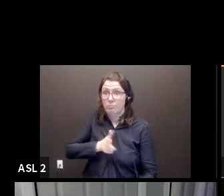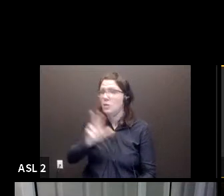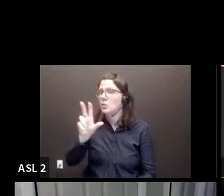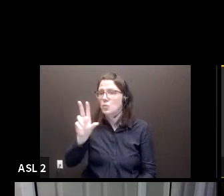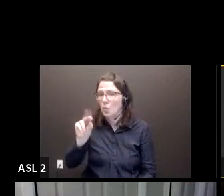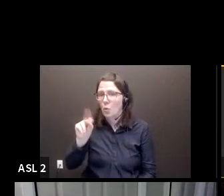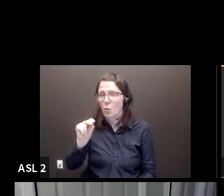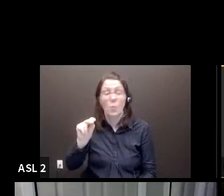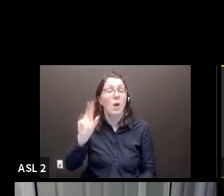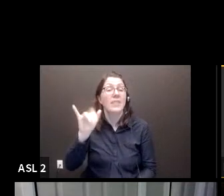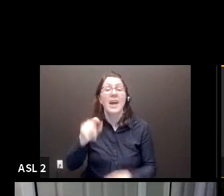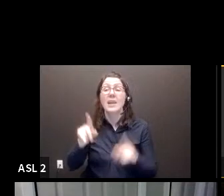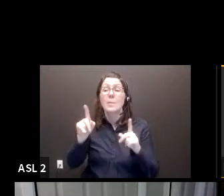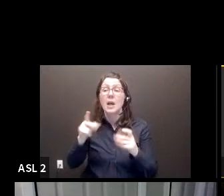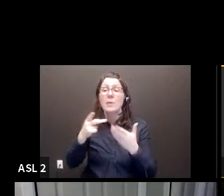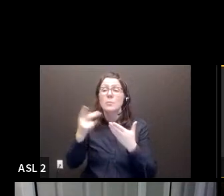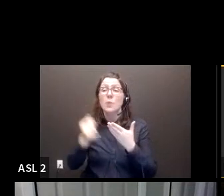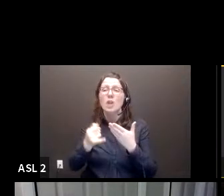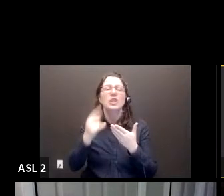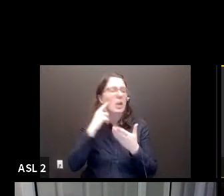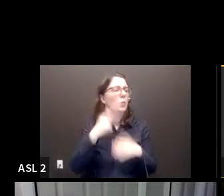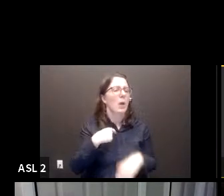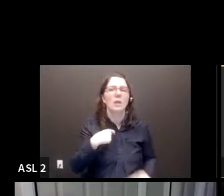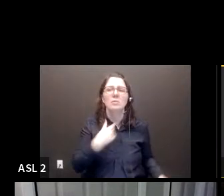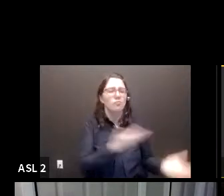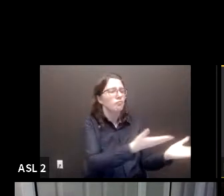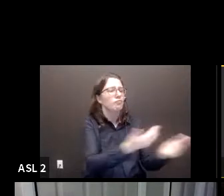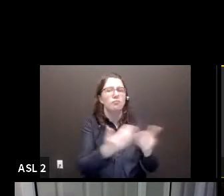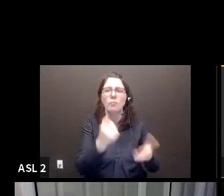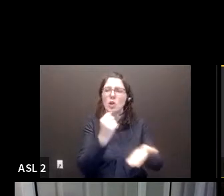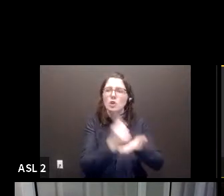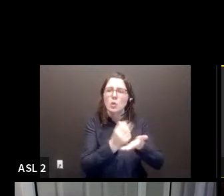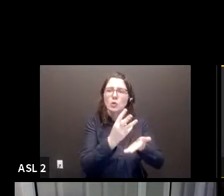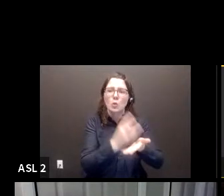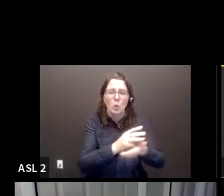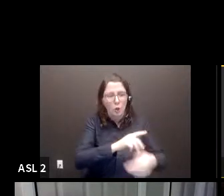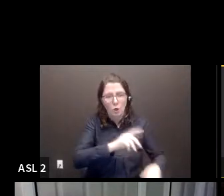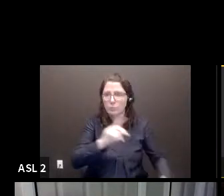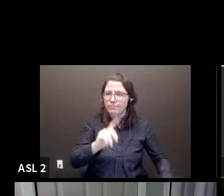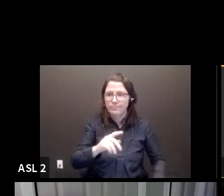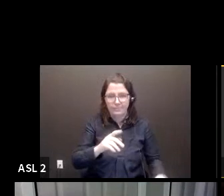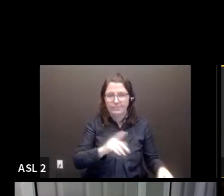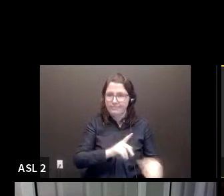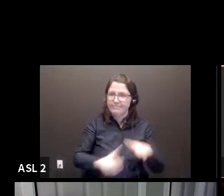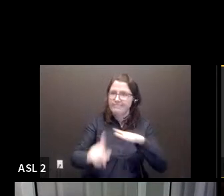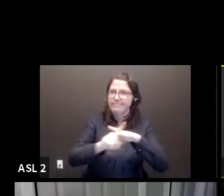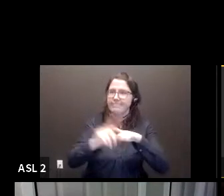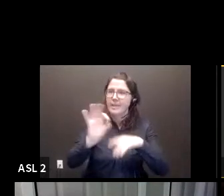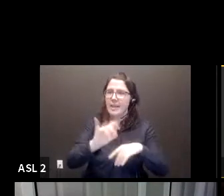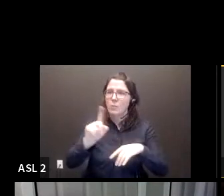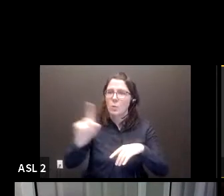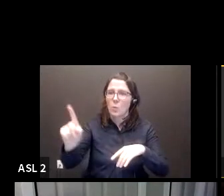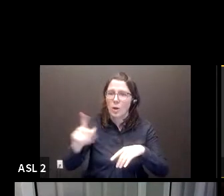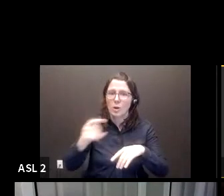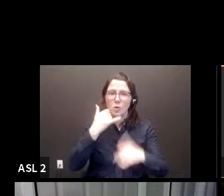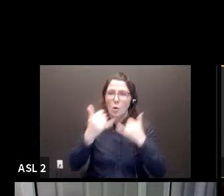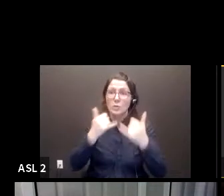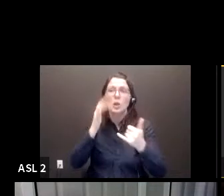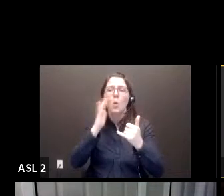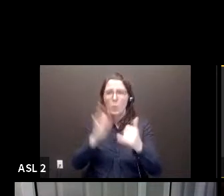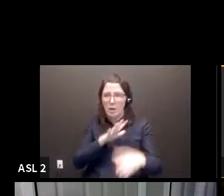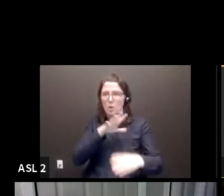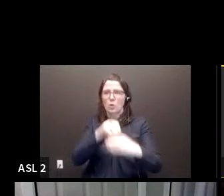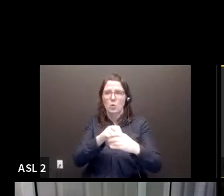social workers to respond to some 911 calls without police is also promised to be expanded to all boroughs but it